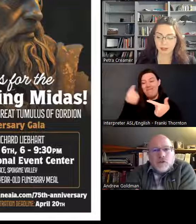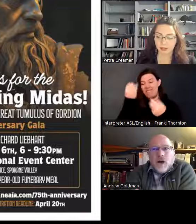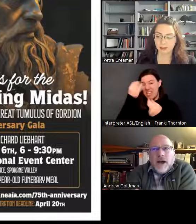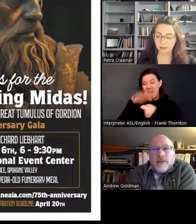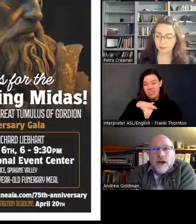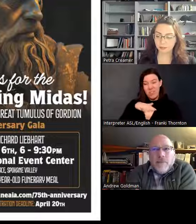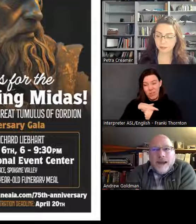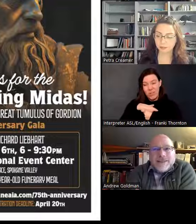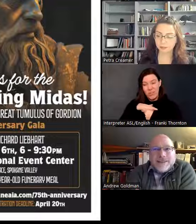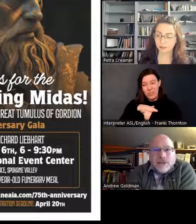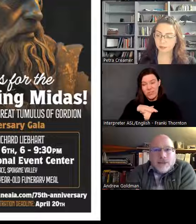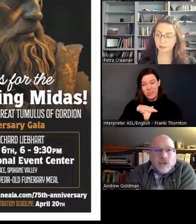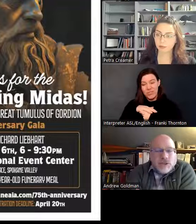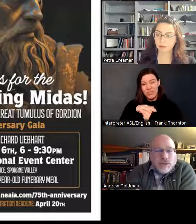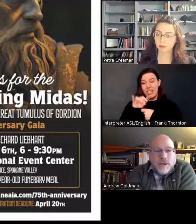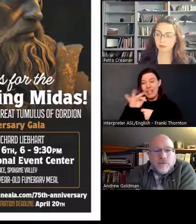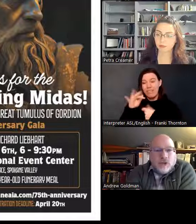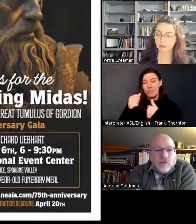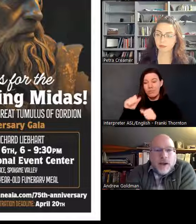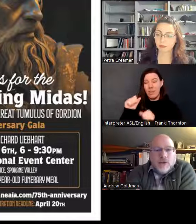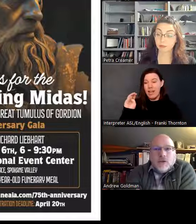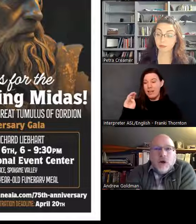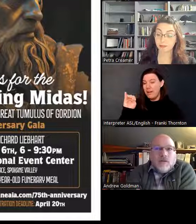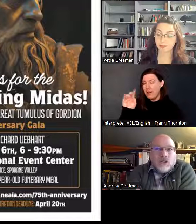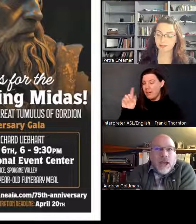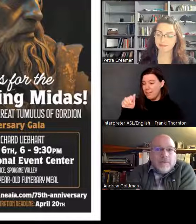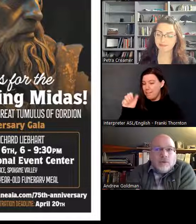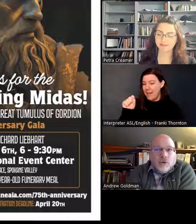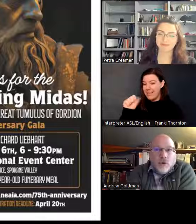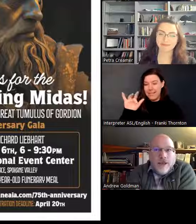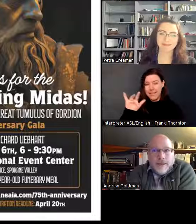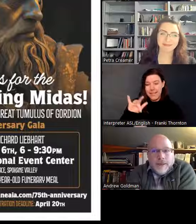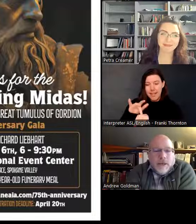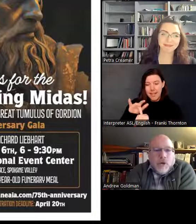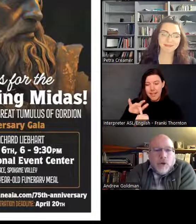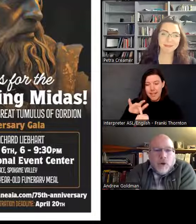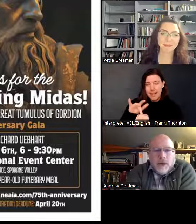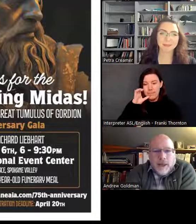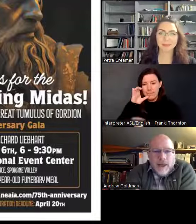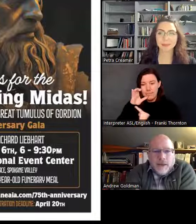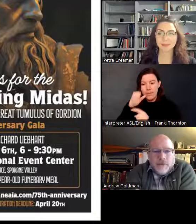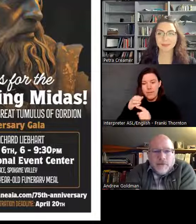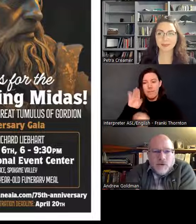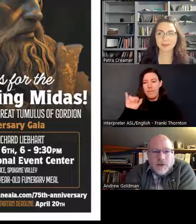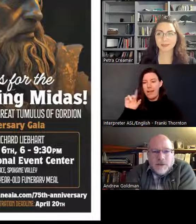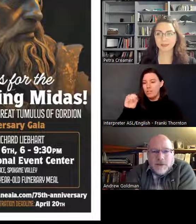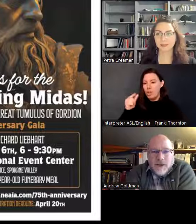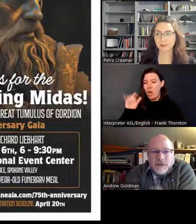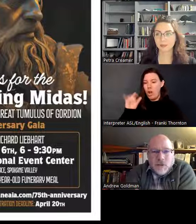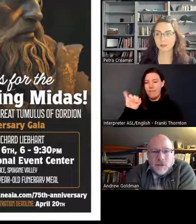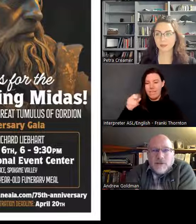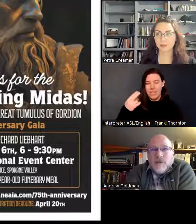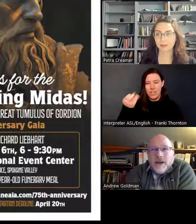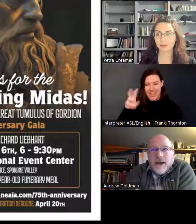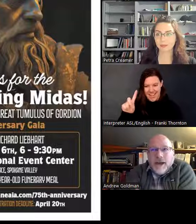might have tried a Midas Touch, which is a beverage by the Dogfish Head Brewery. We ordered a keg a few months in